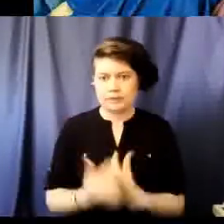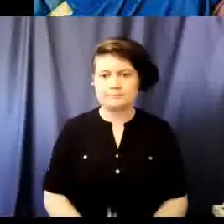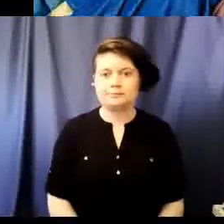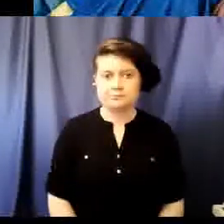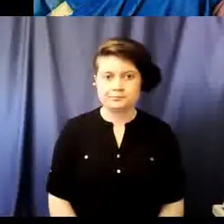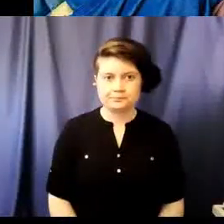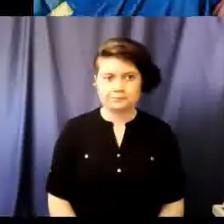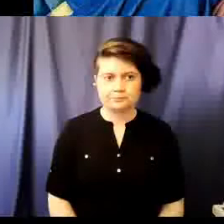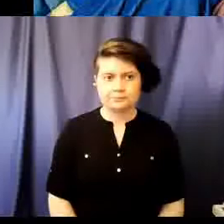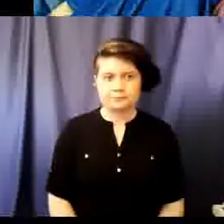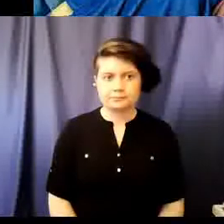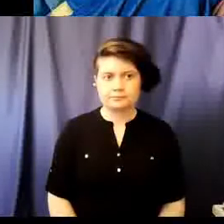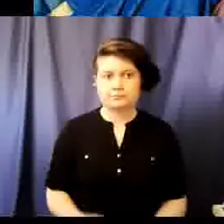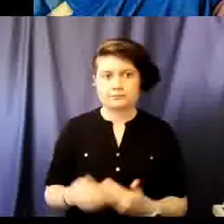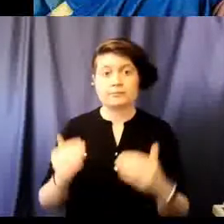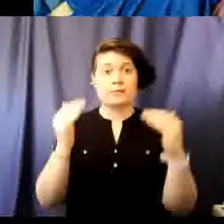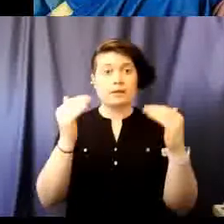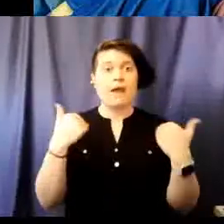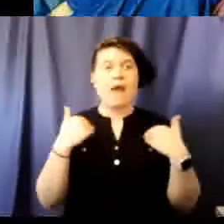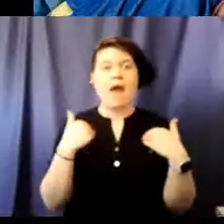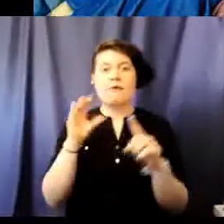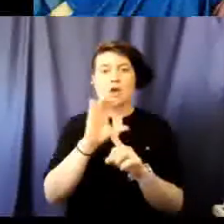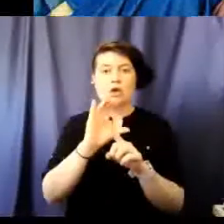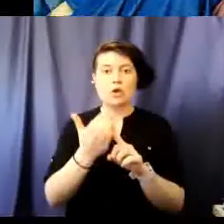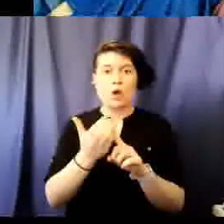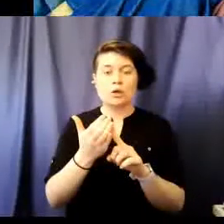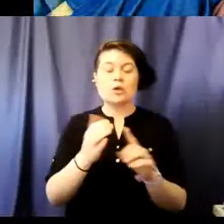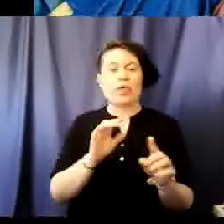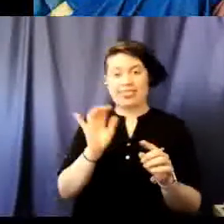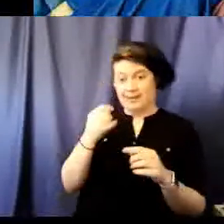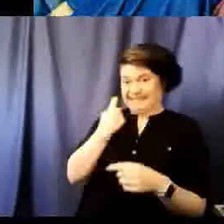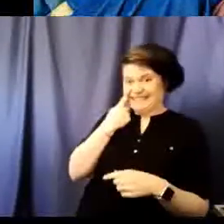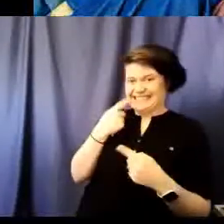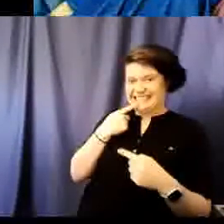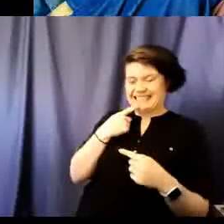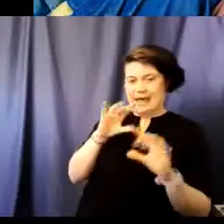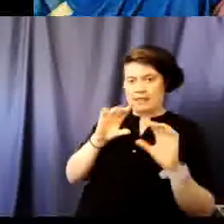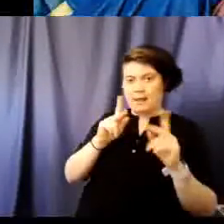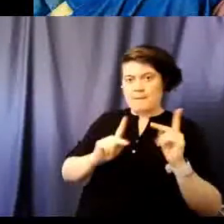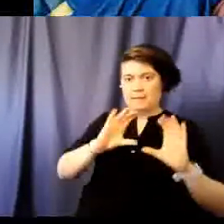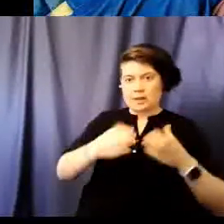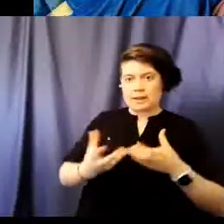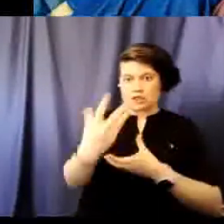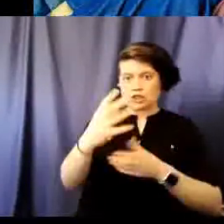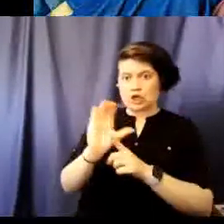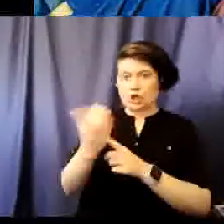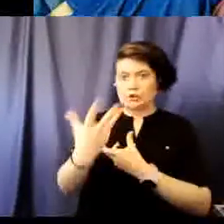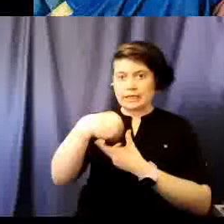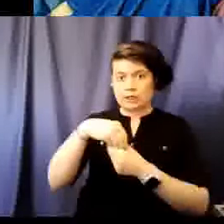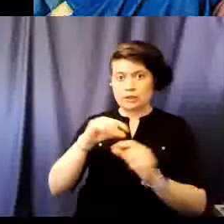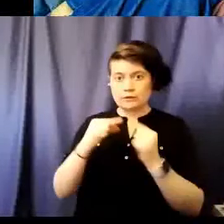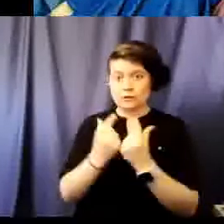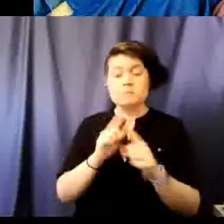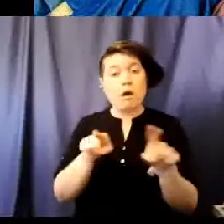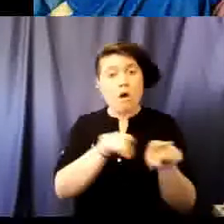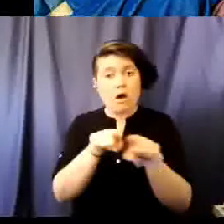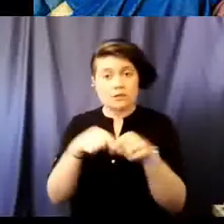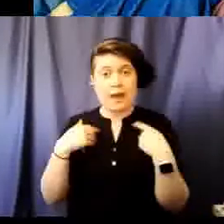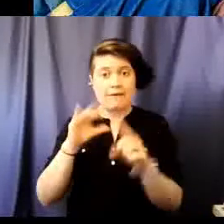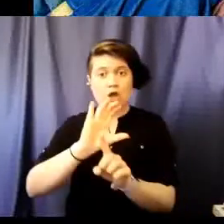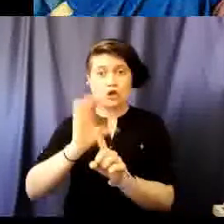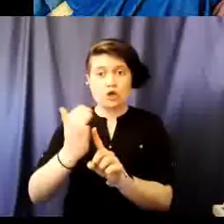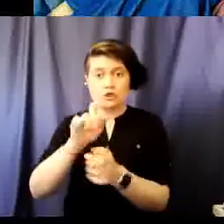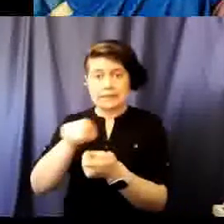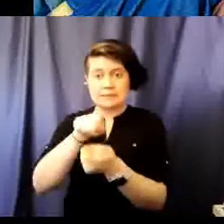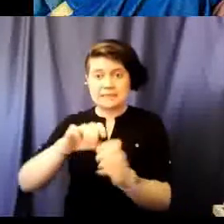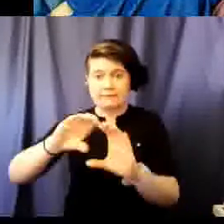So if we have culturally and population inclusive groups, then we also have culturally specific support groups.